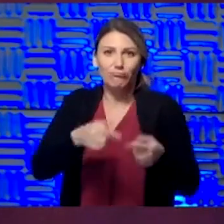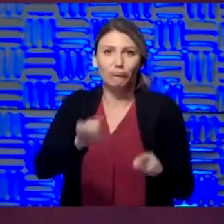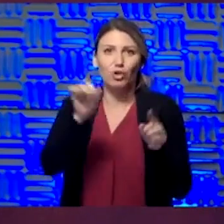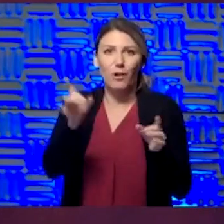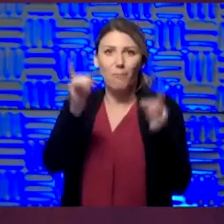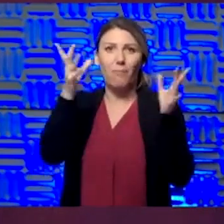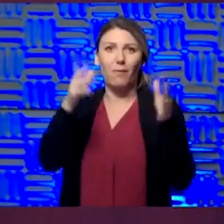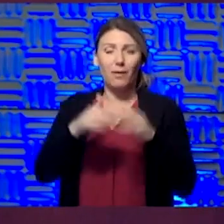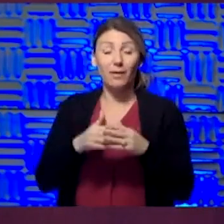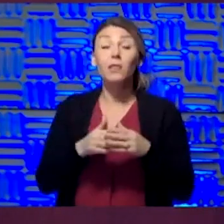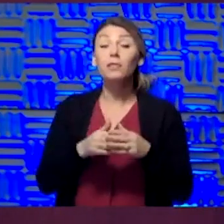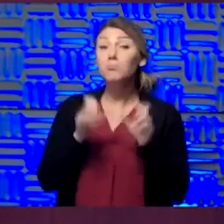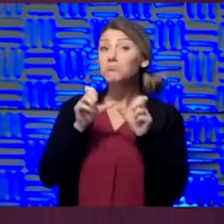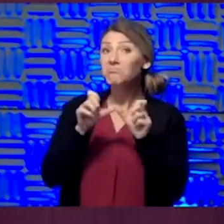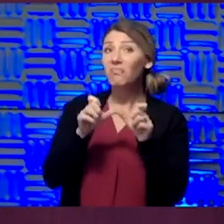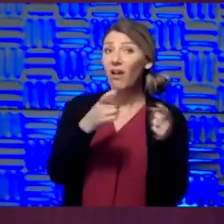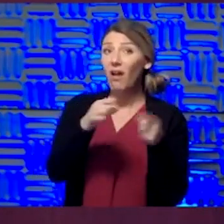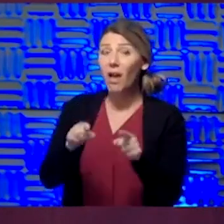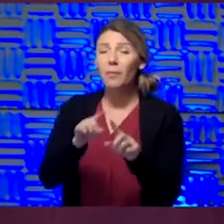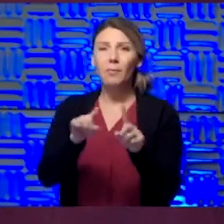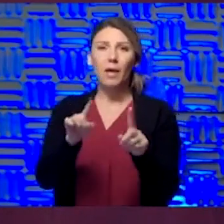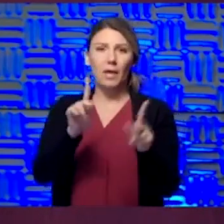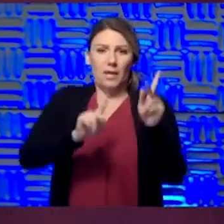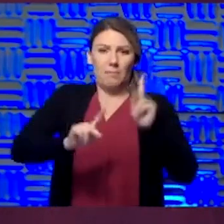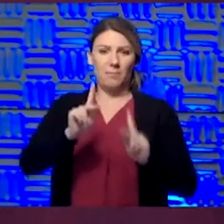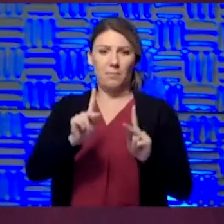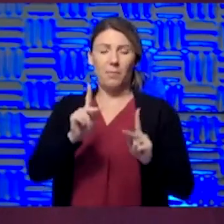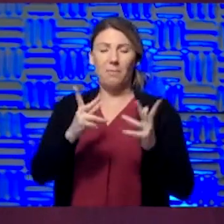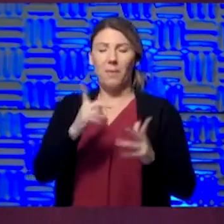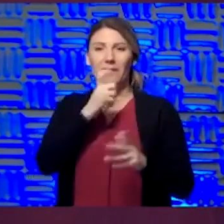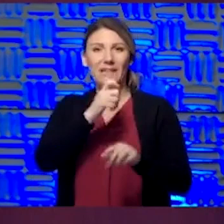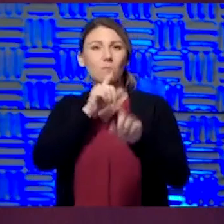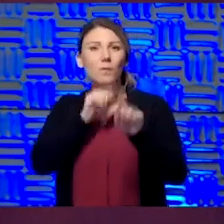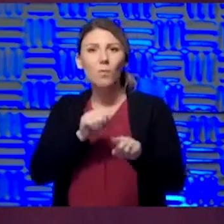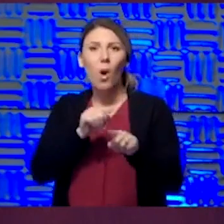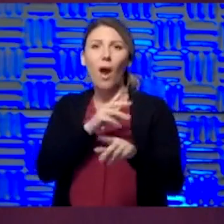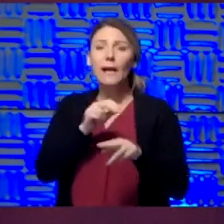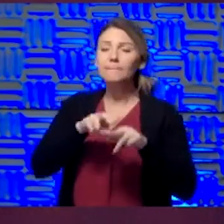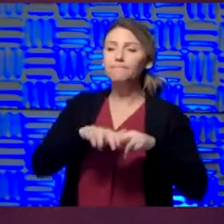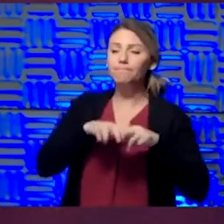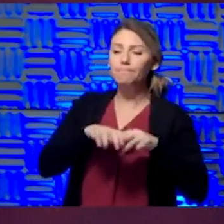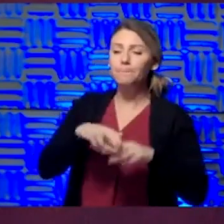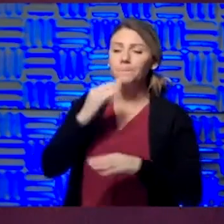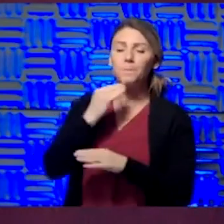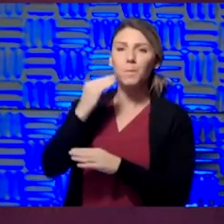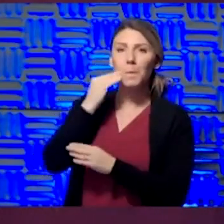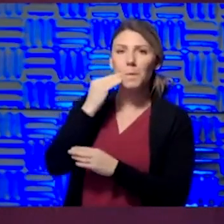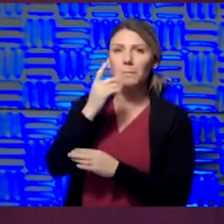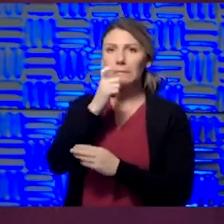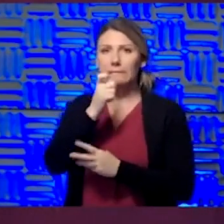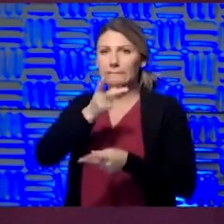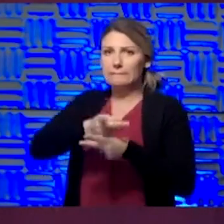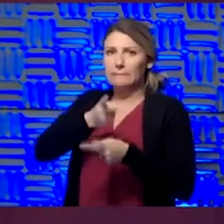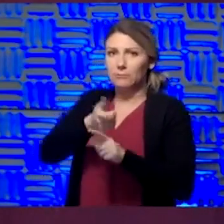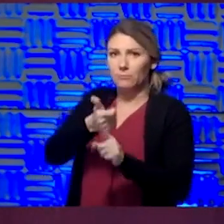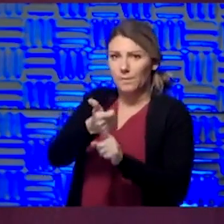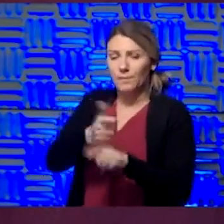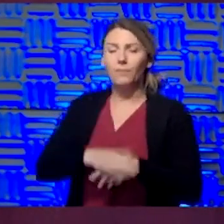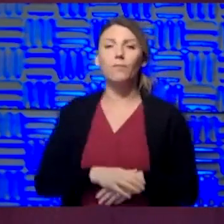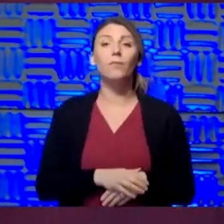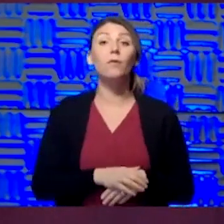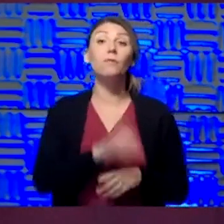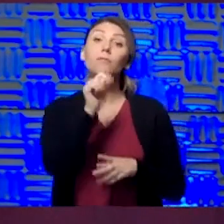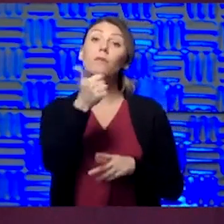keep happening, but people may be underreporting them and sitting at home and not taking care. The